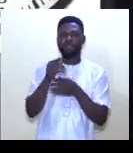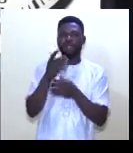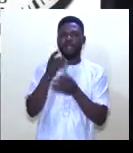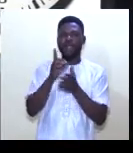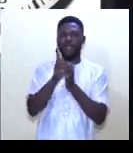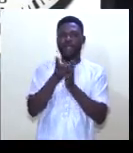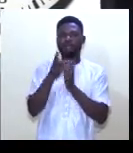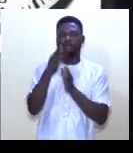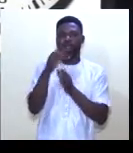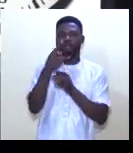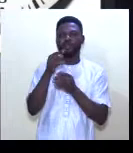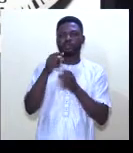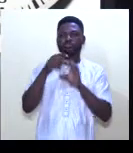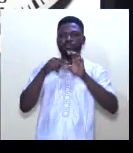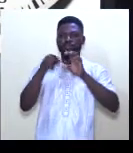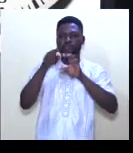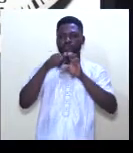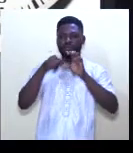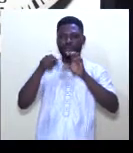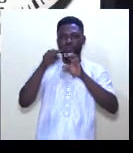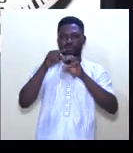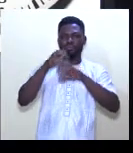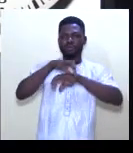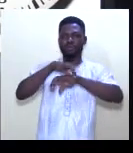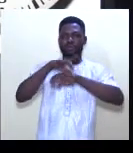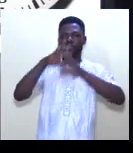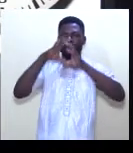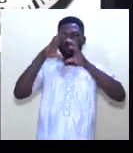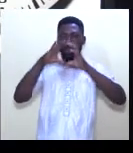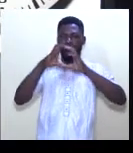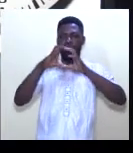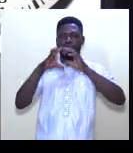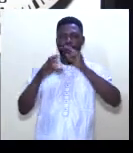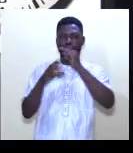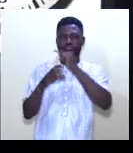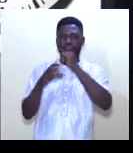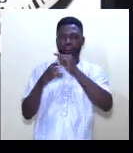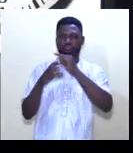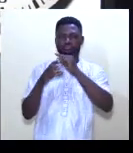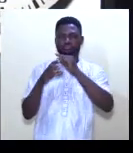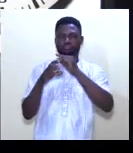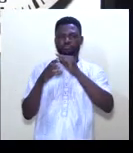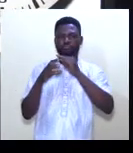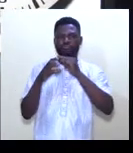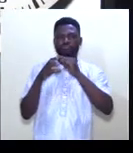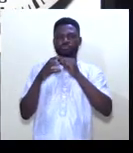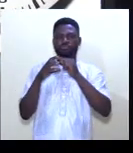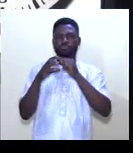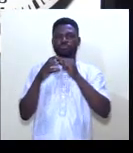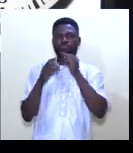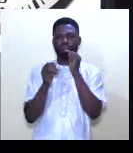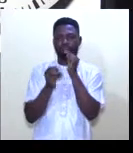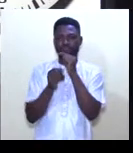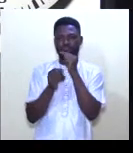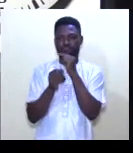angle between the hands of the clock. Check it out. I'm sure you've seen your answer by now, because I've seen it.